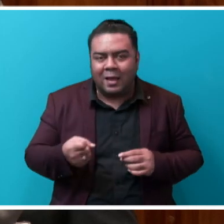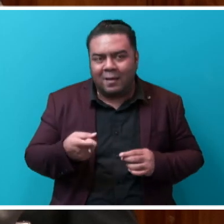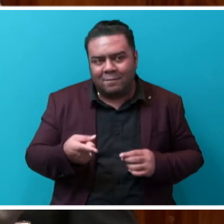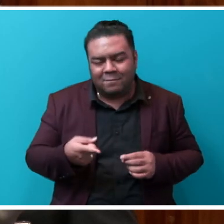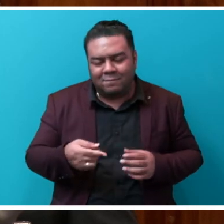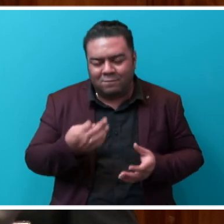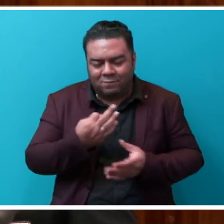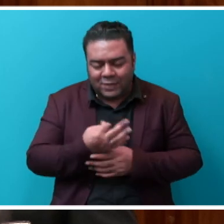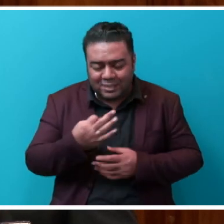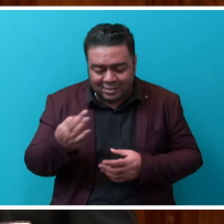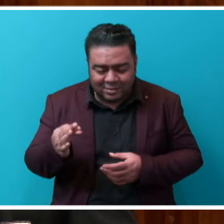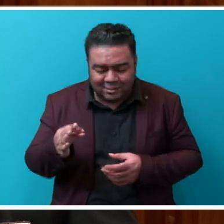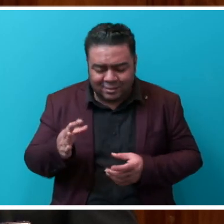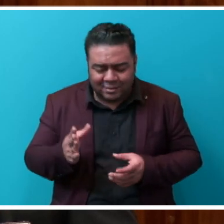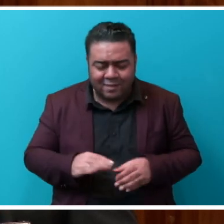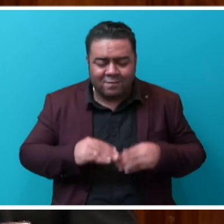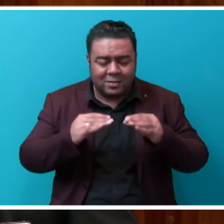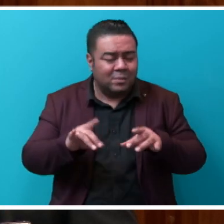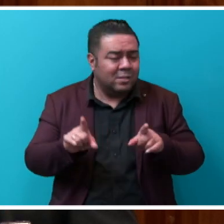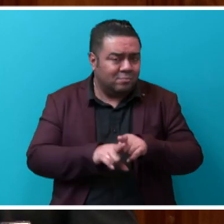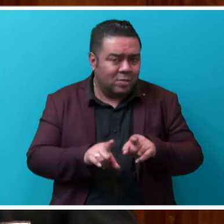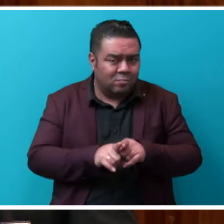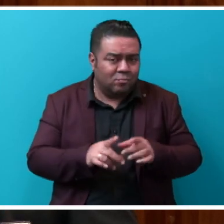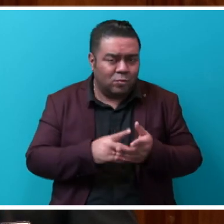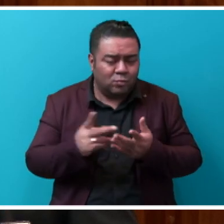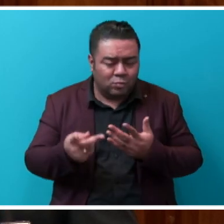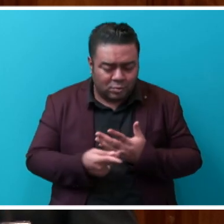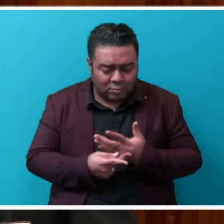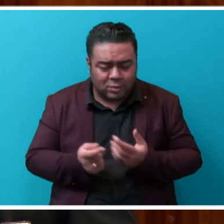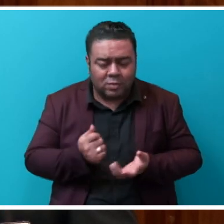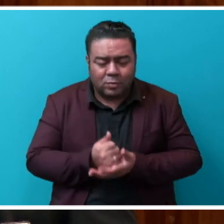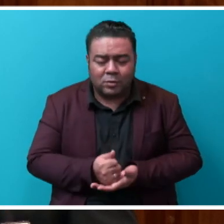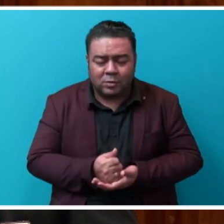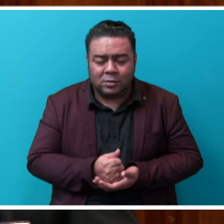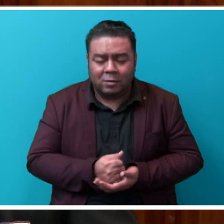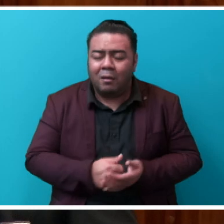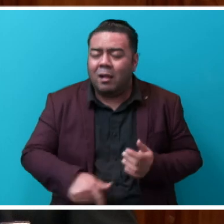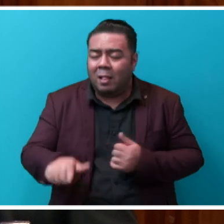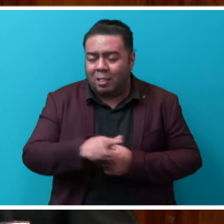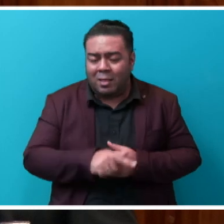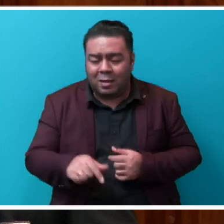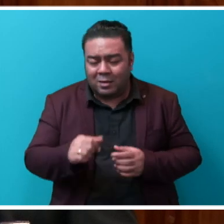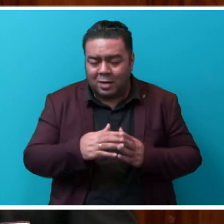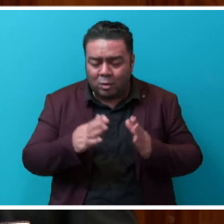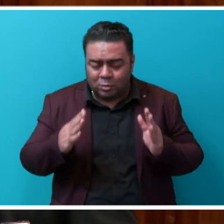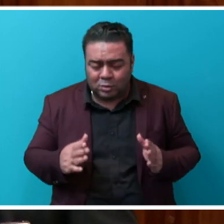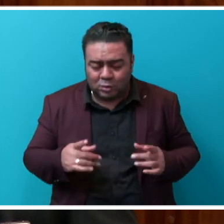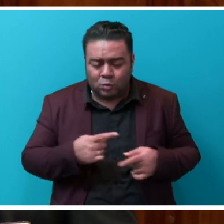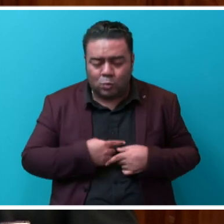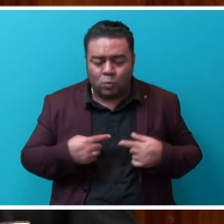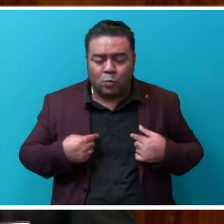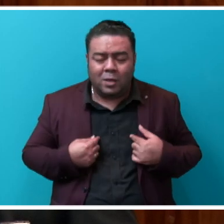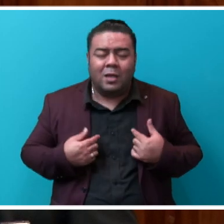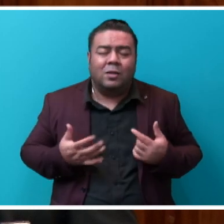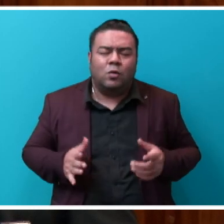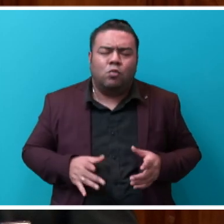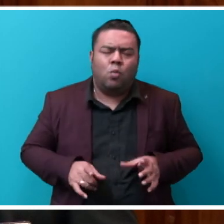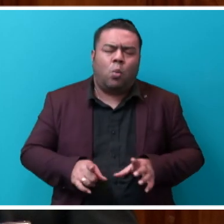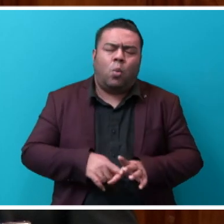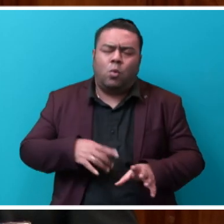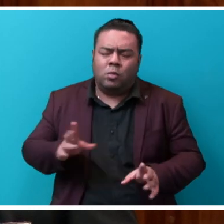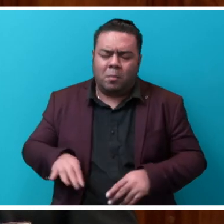facilitating investments such as this in areas such as land and housing, we encourage long-term participation in